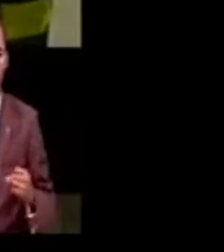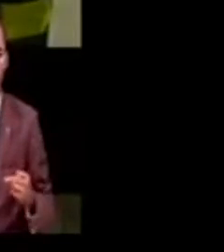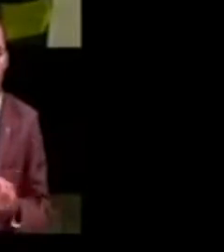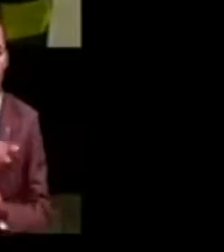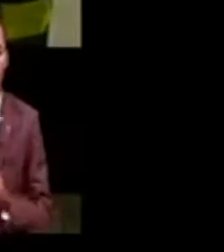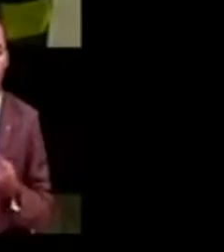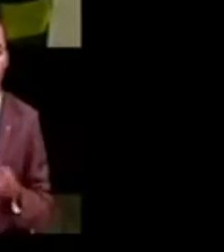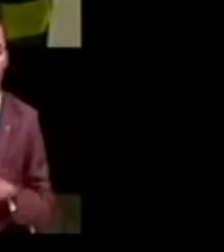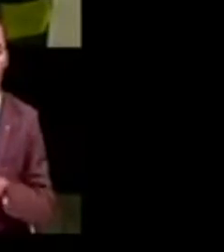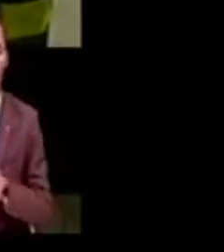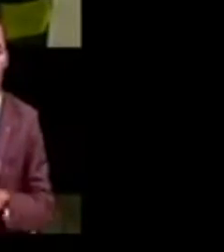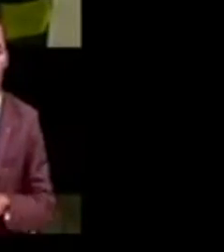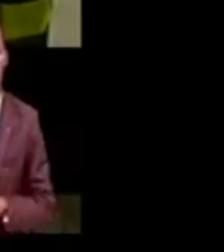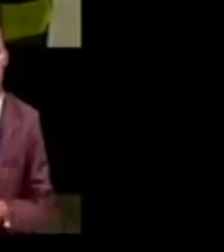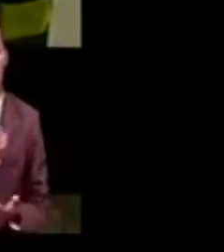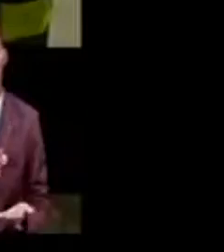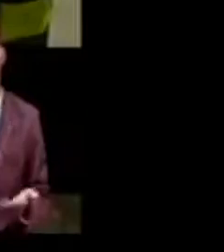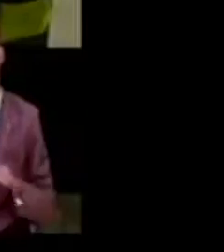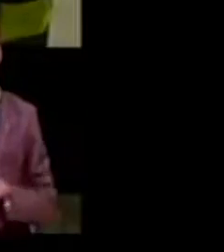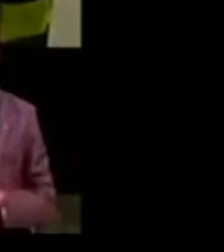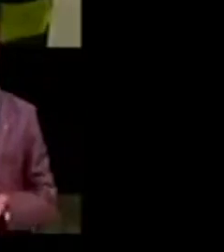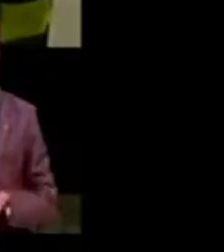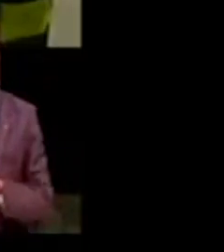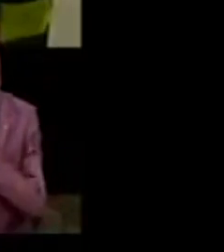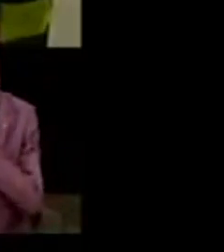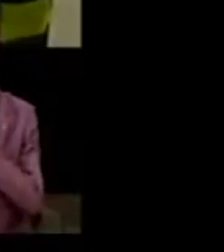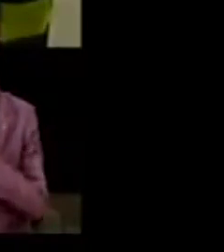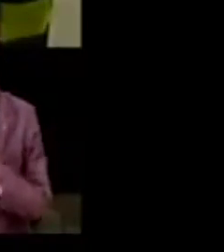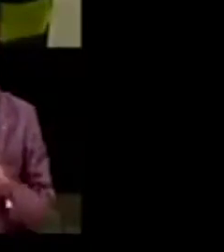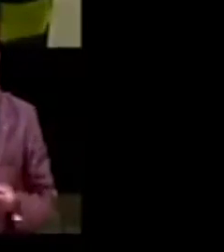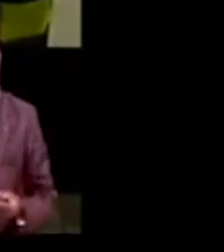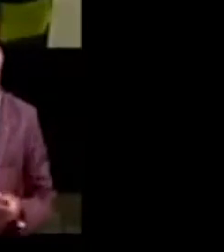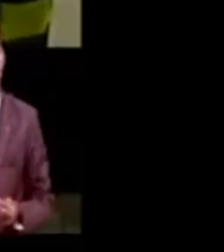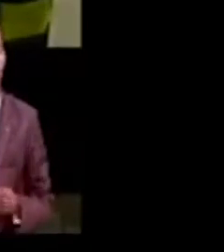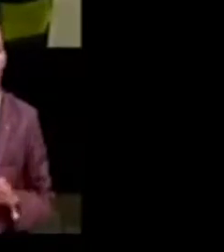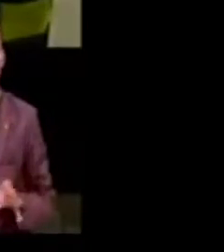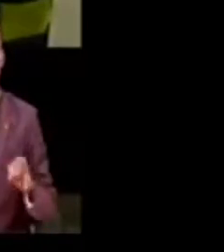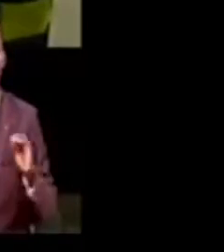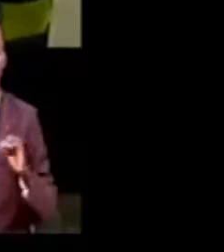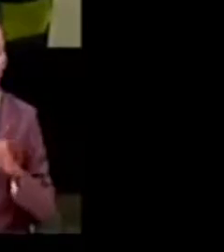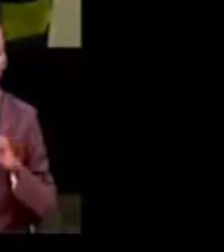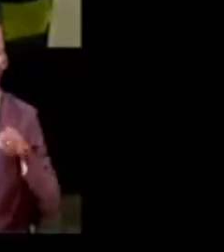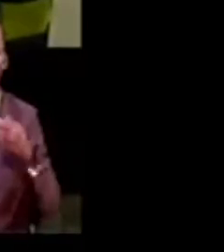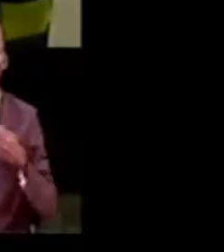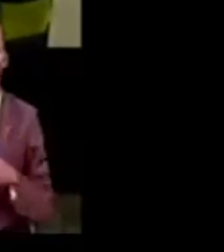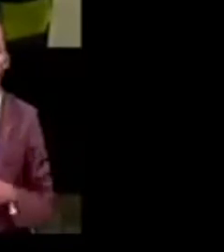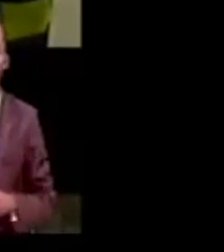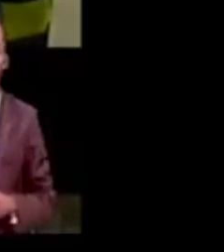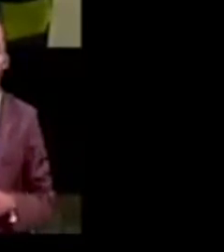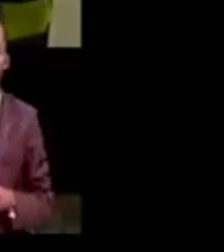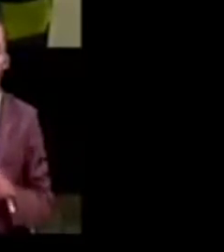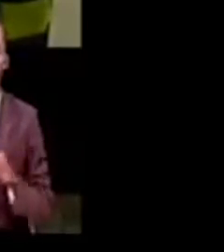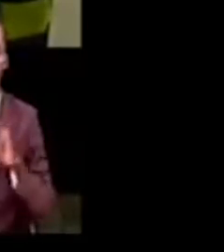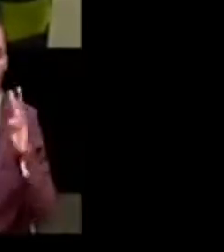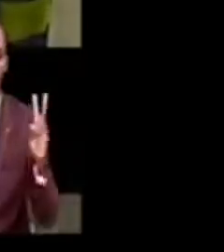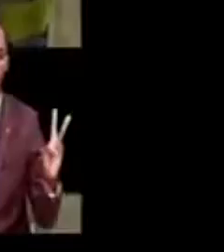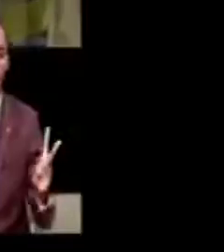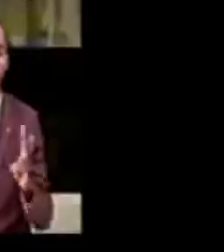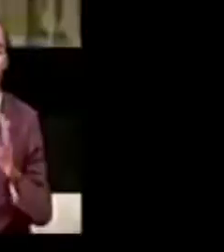annoy. Christ Jesus had the power when on your